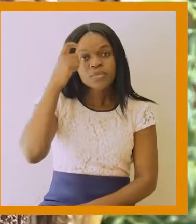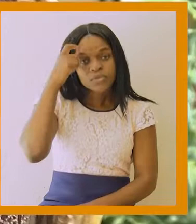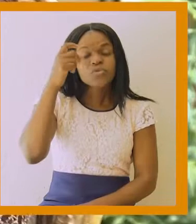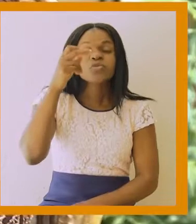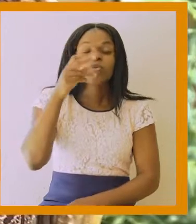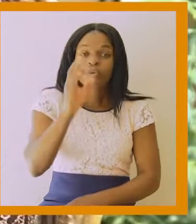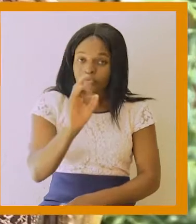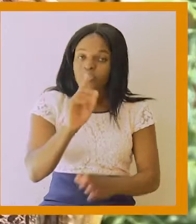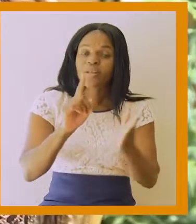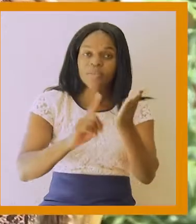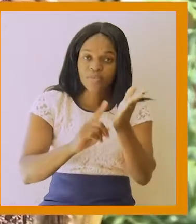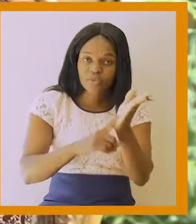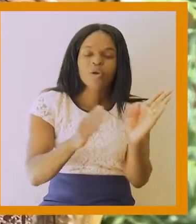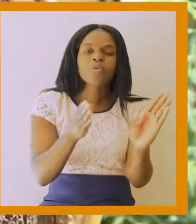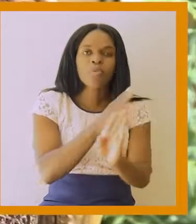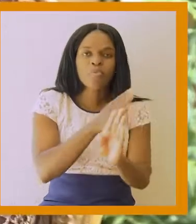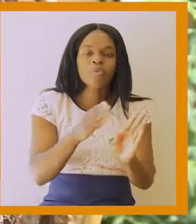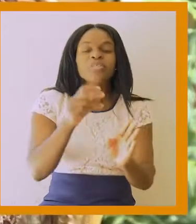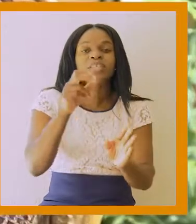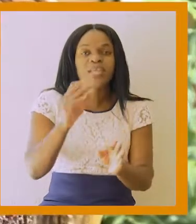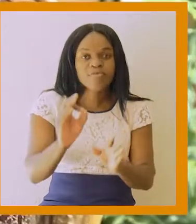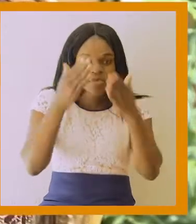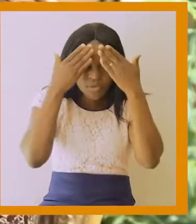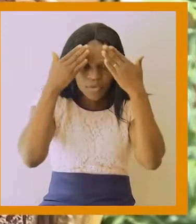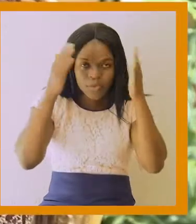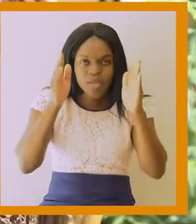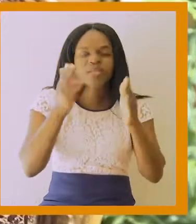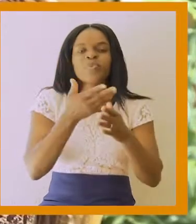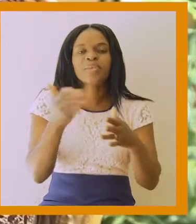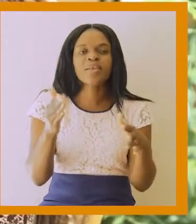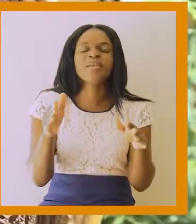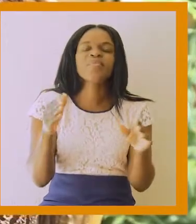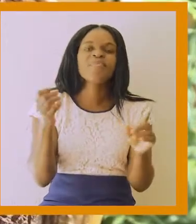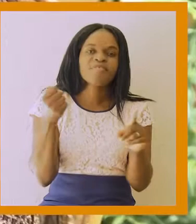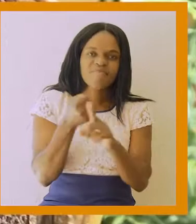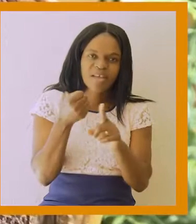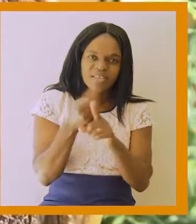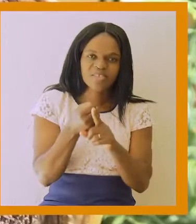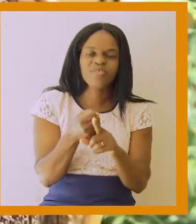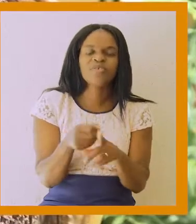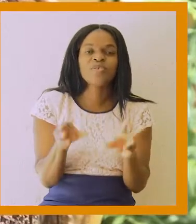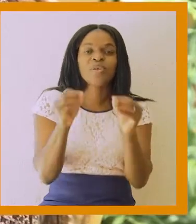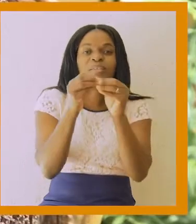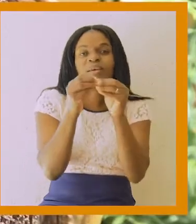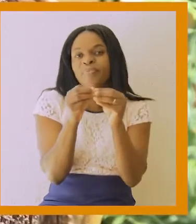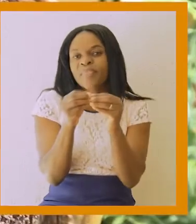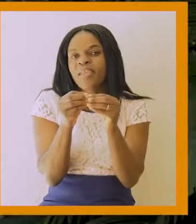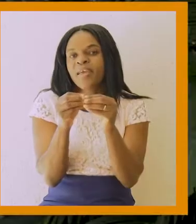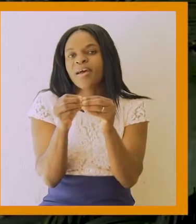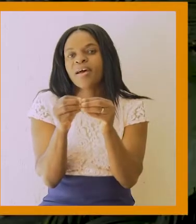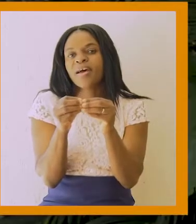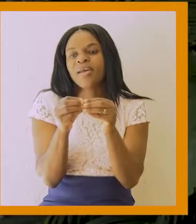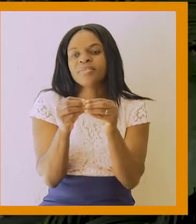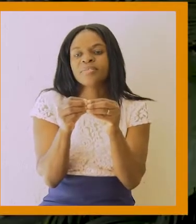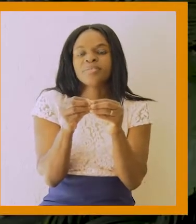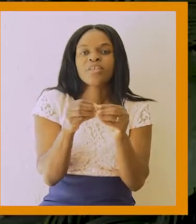of sexual exploitation and abuse, then we can fight it as a team rather